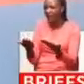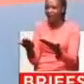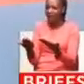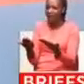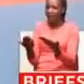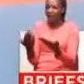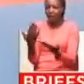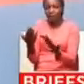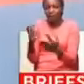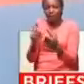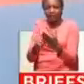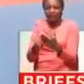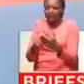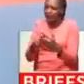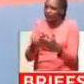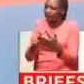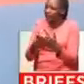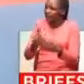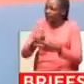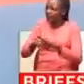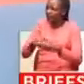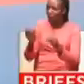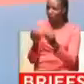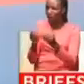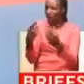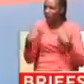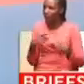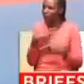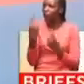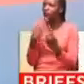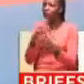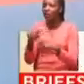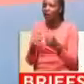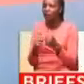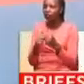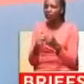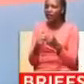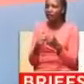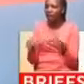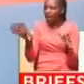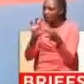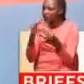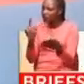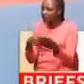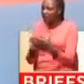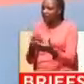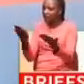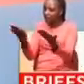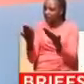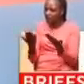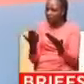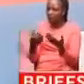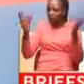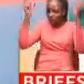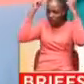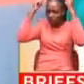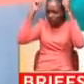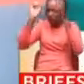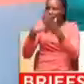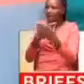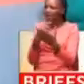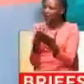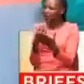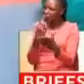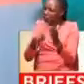you know, from the time of meeting these guys who told you about the brotherhood to now taking you to the Santeria? Are there small things that happen